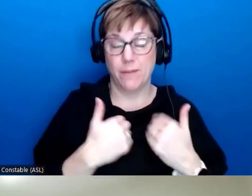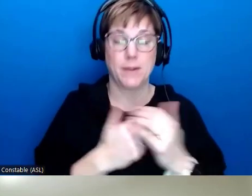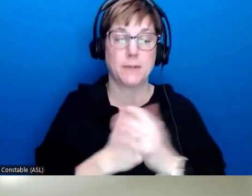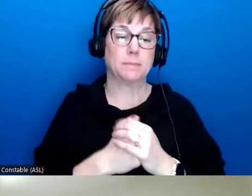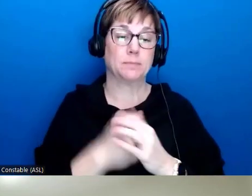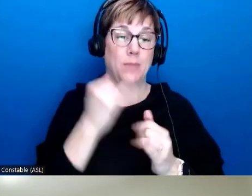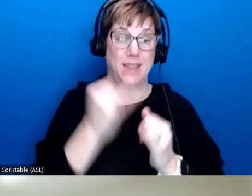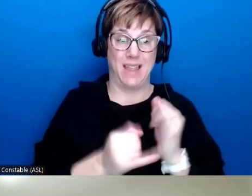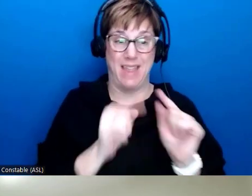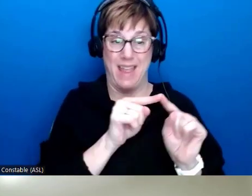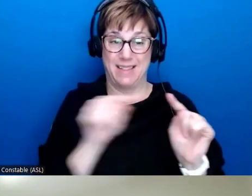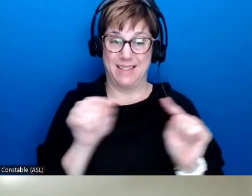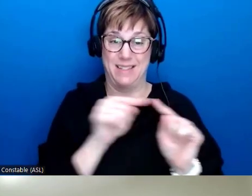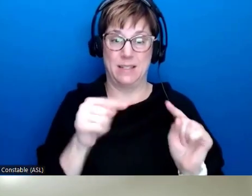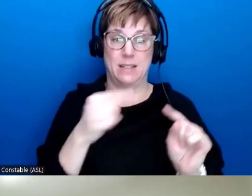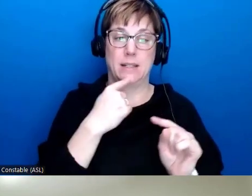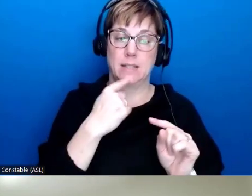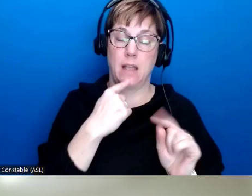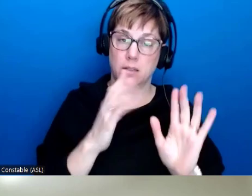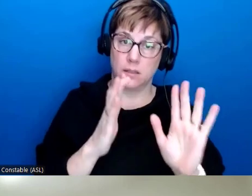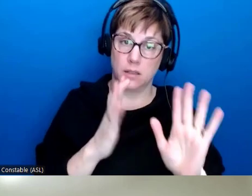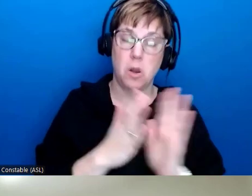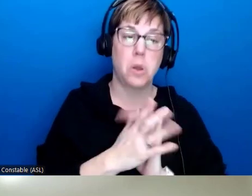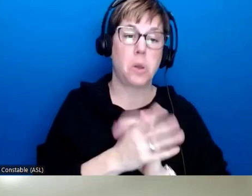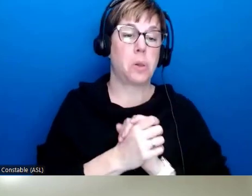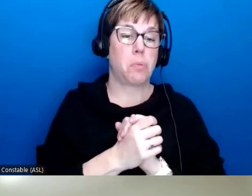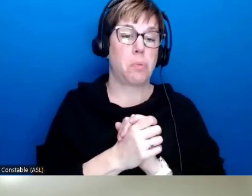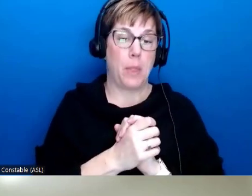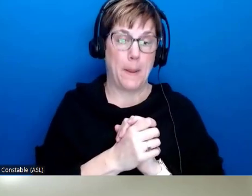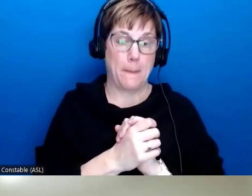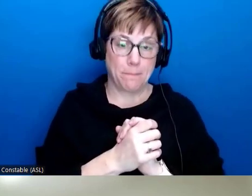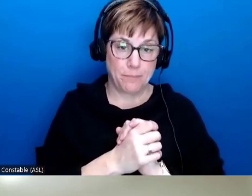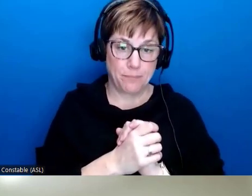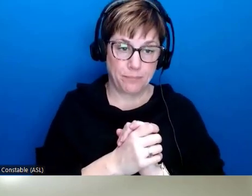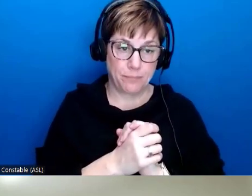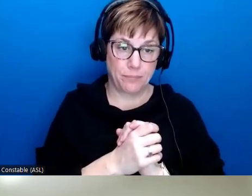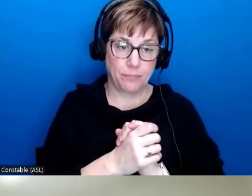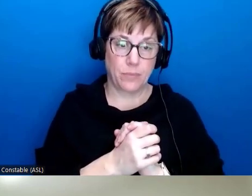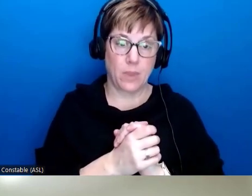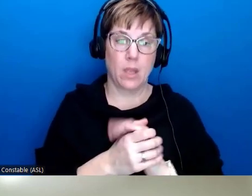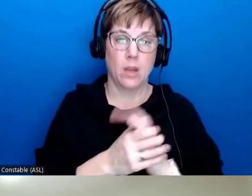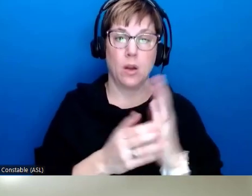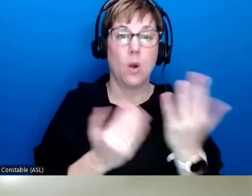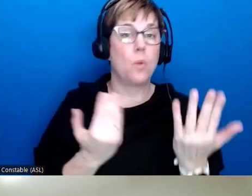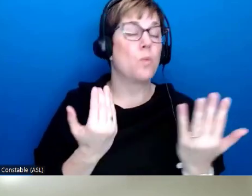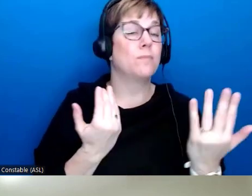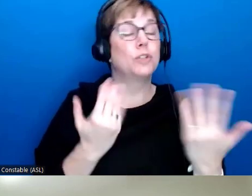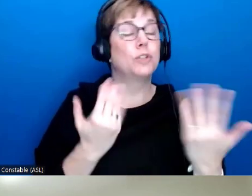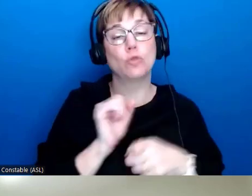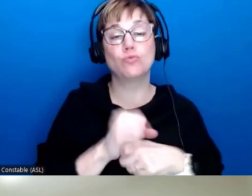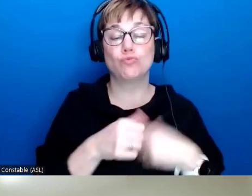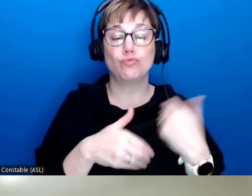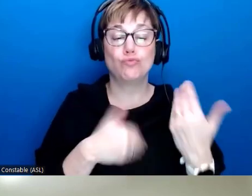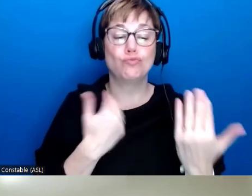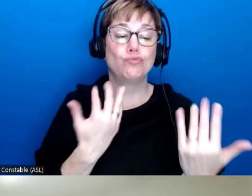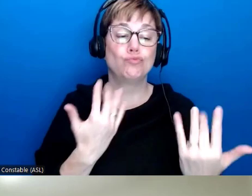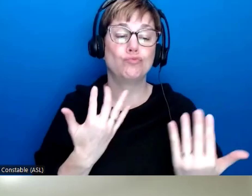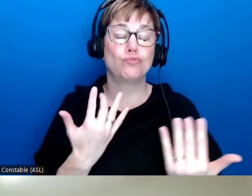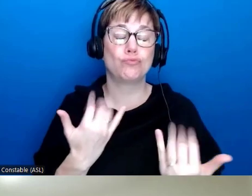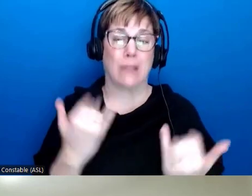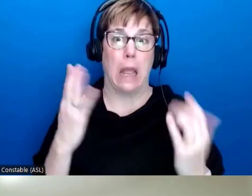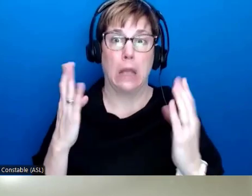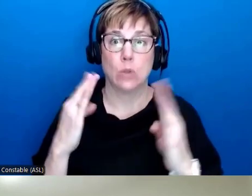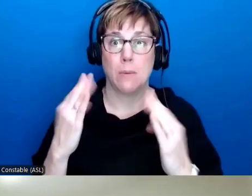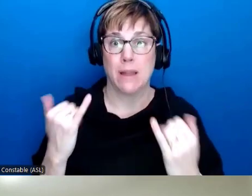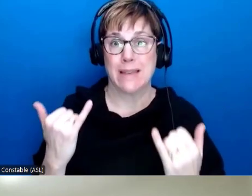Last point on this slide is really just emphasizing the idea that don't wait until you get in trouble at work